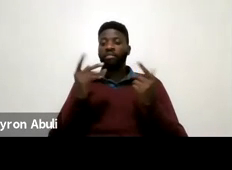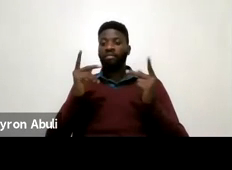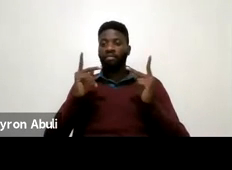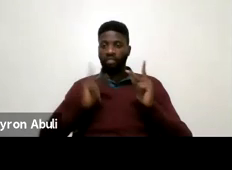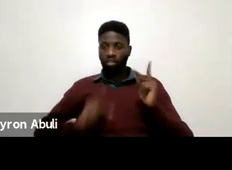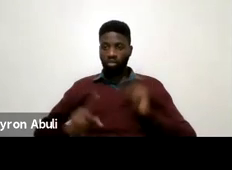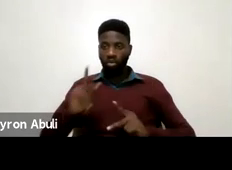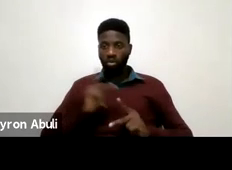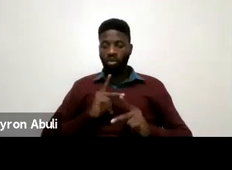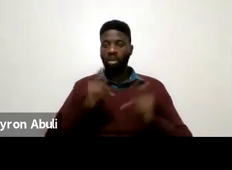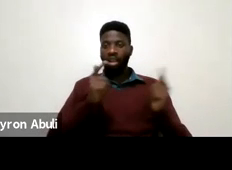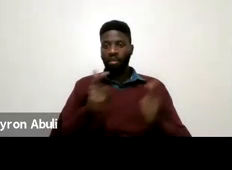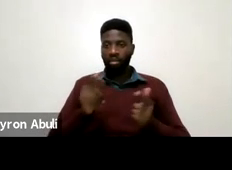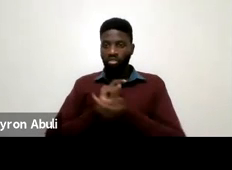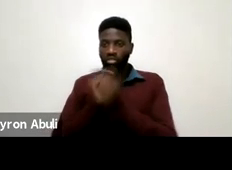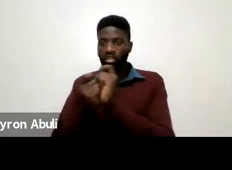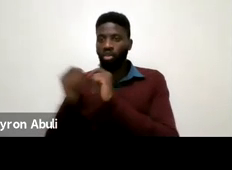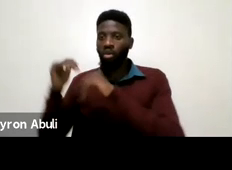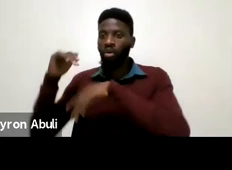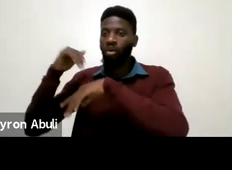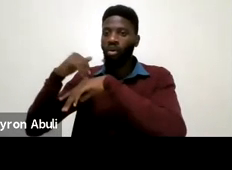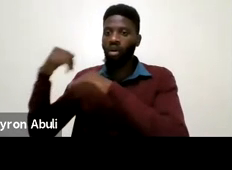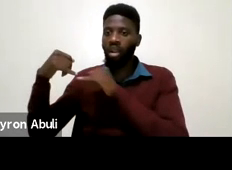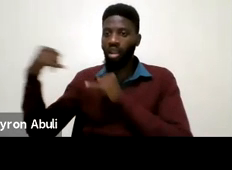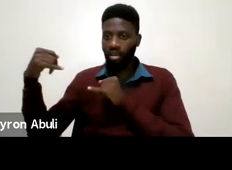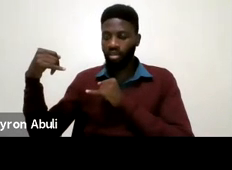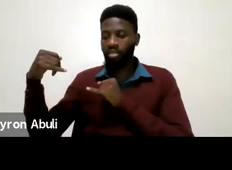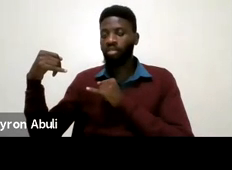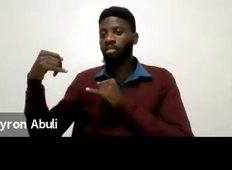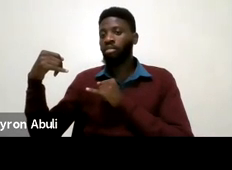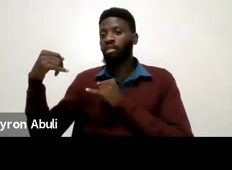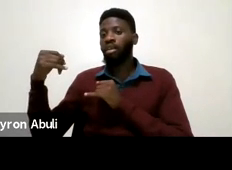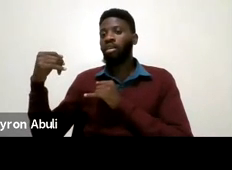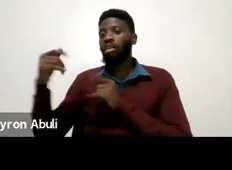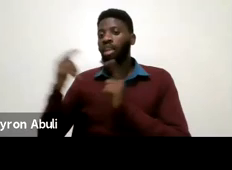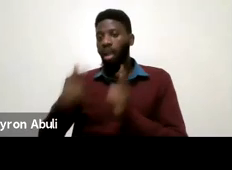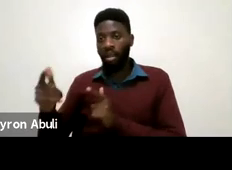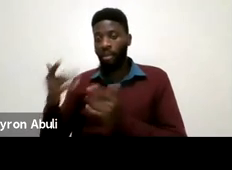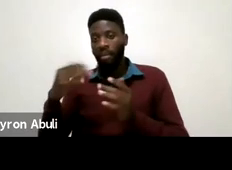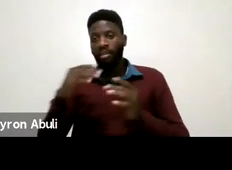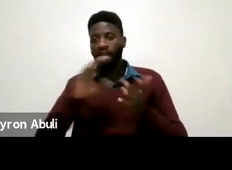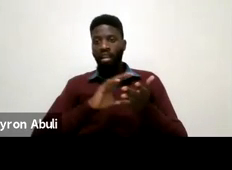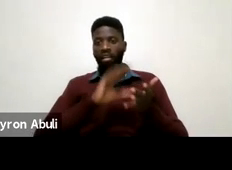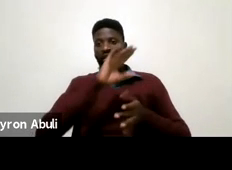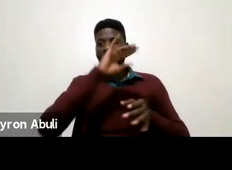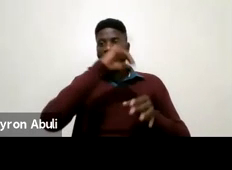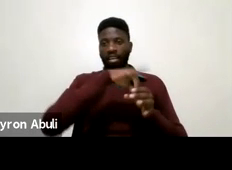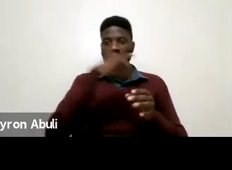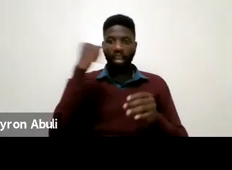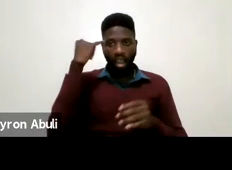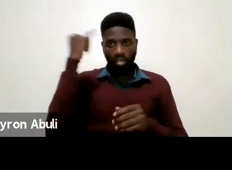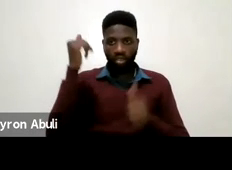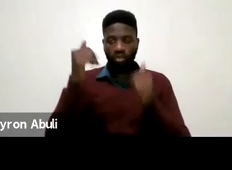something you need to be conscious about, because you may be investing where people are moving away from. You may be investing in ideas which are